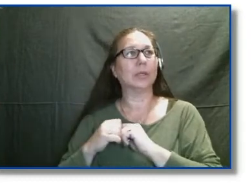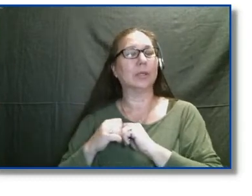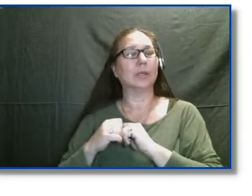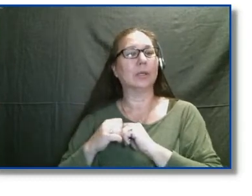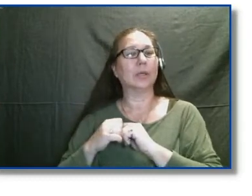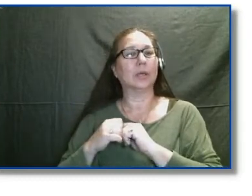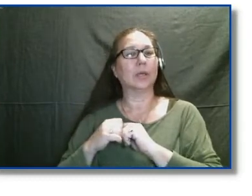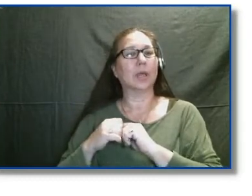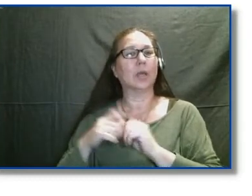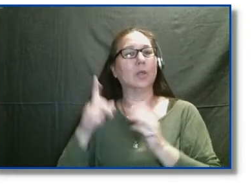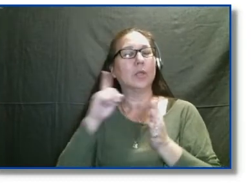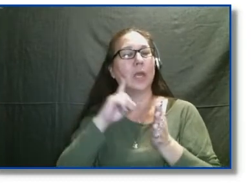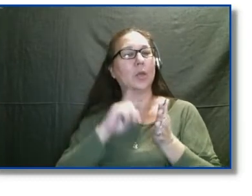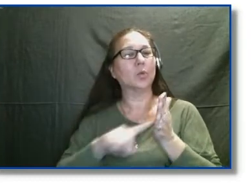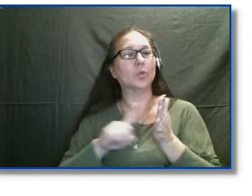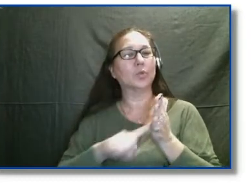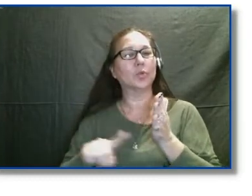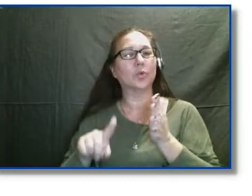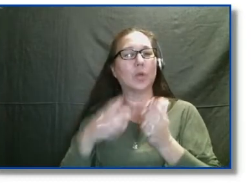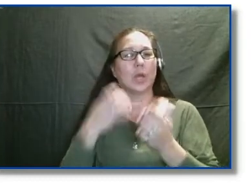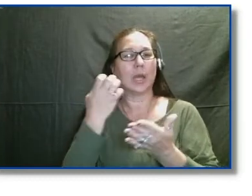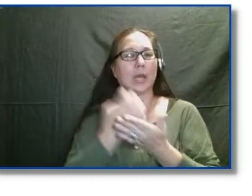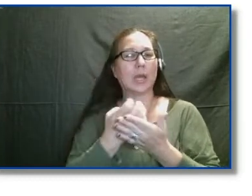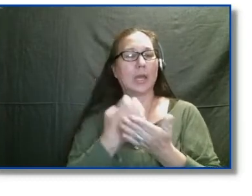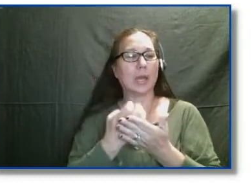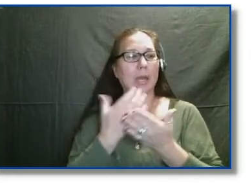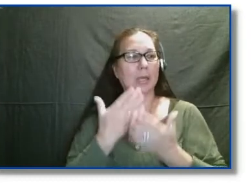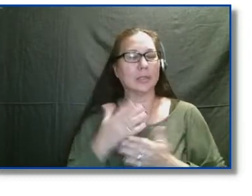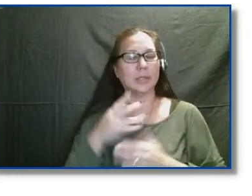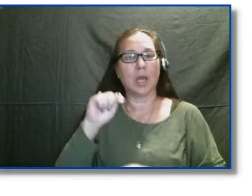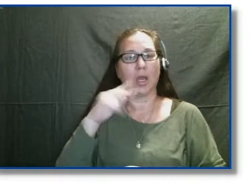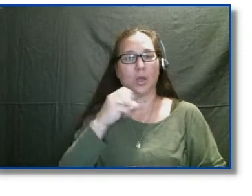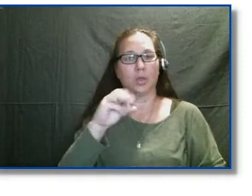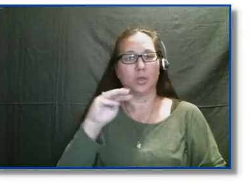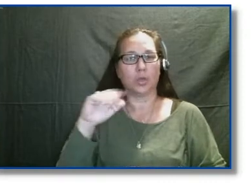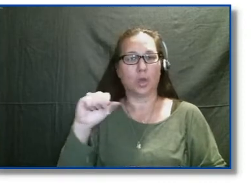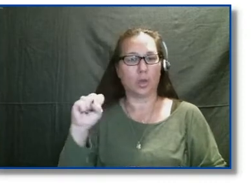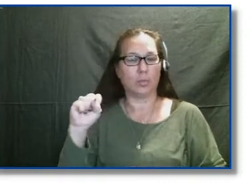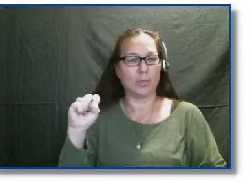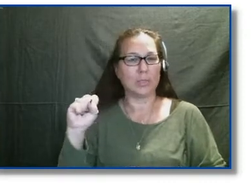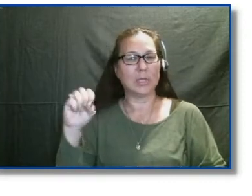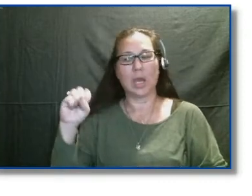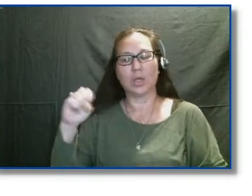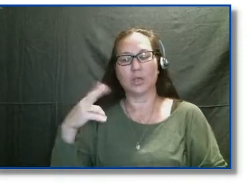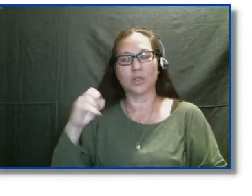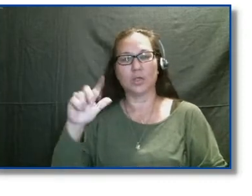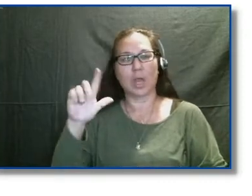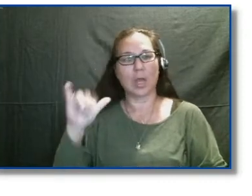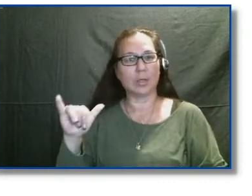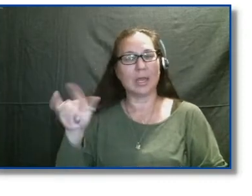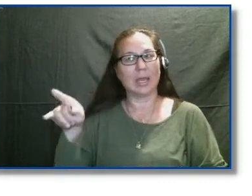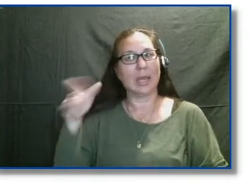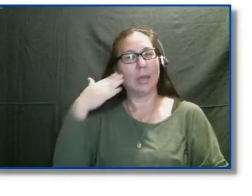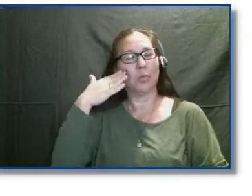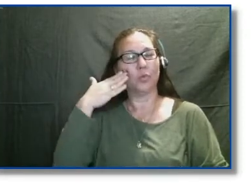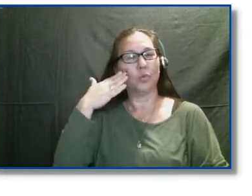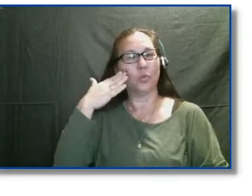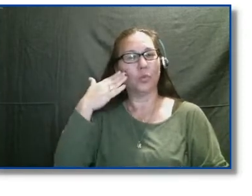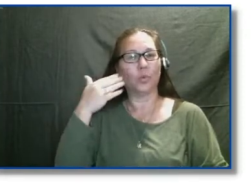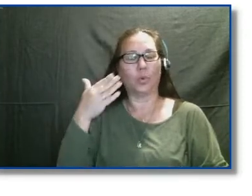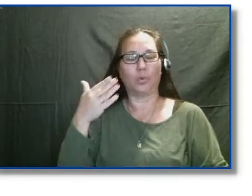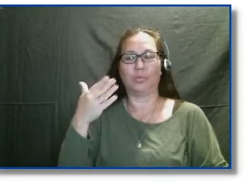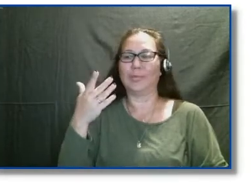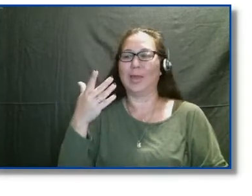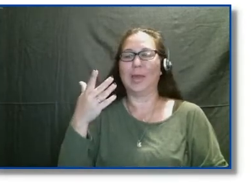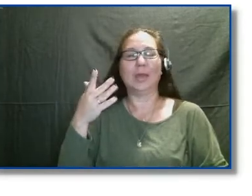research of the economist Thomas Schelling, who already in the 1970s was aware of the fact that there are certain